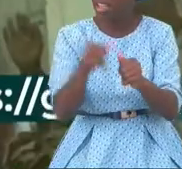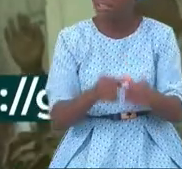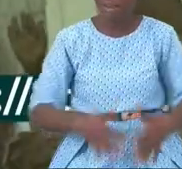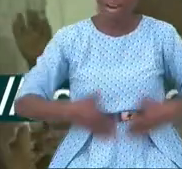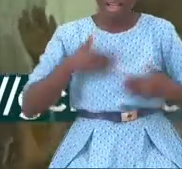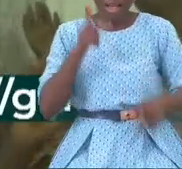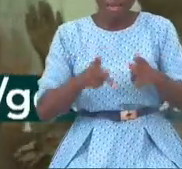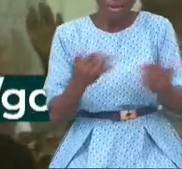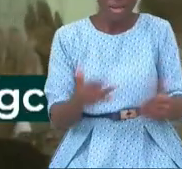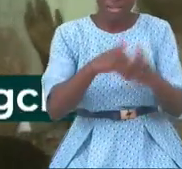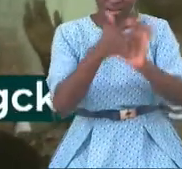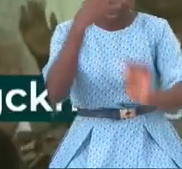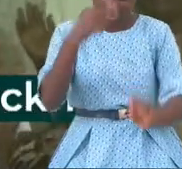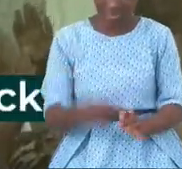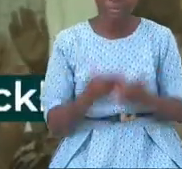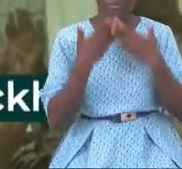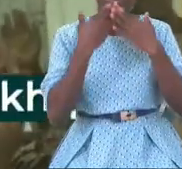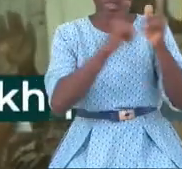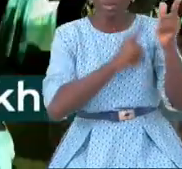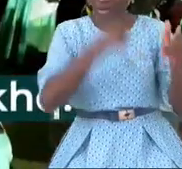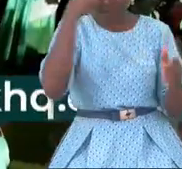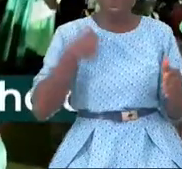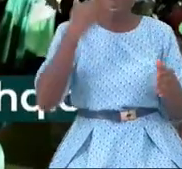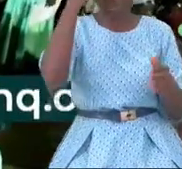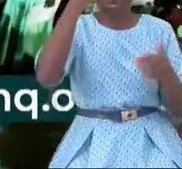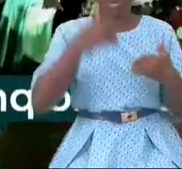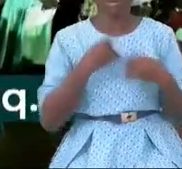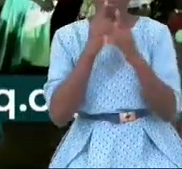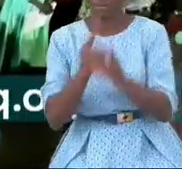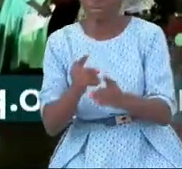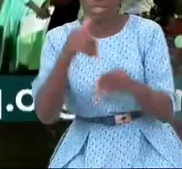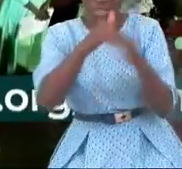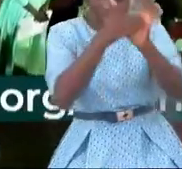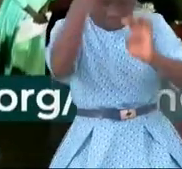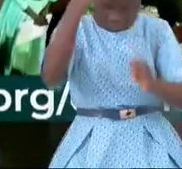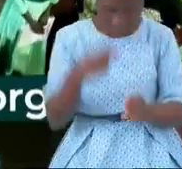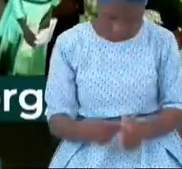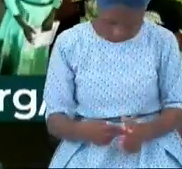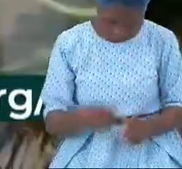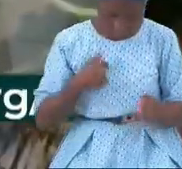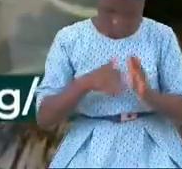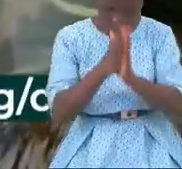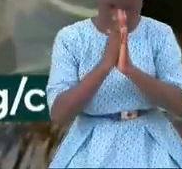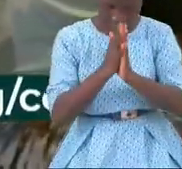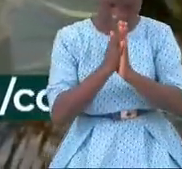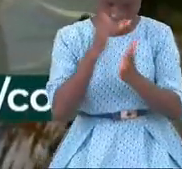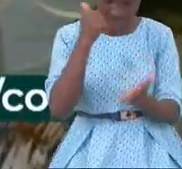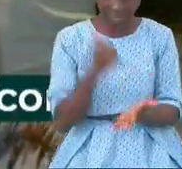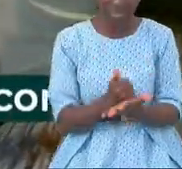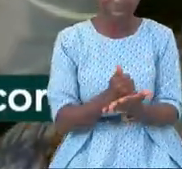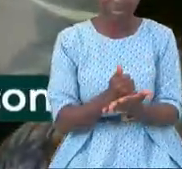pray. It is done. I said it is done. You